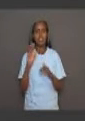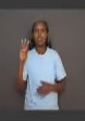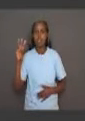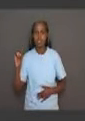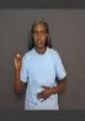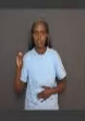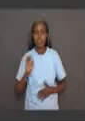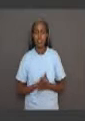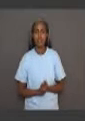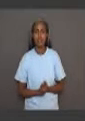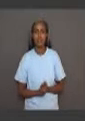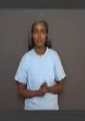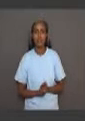60.